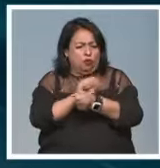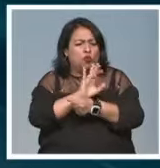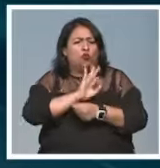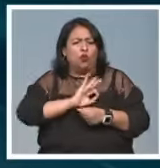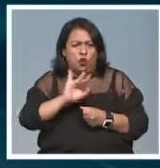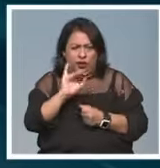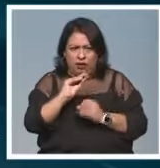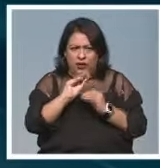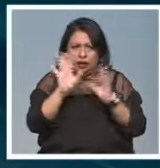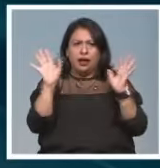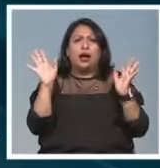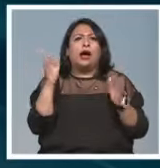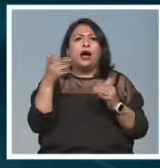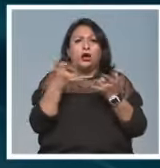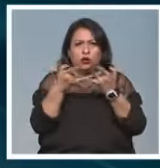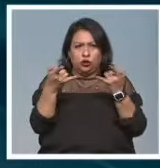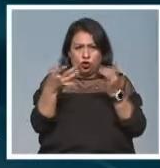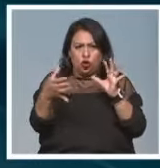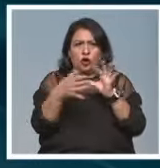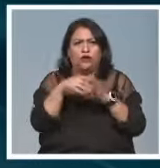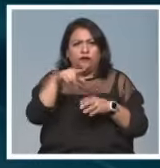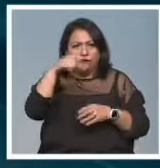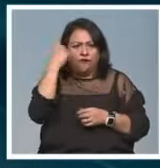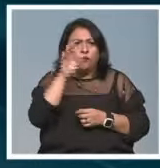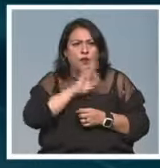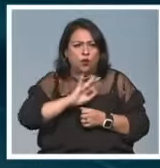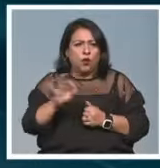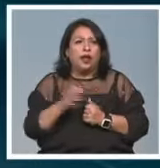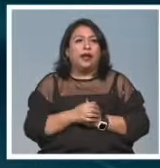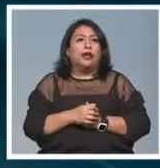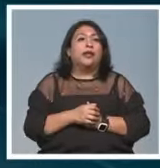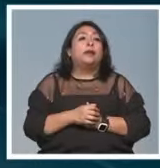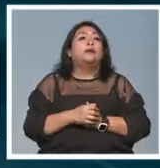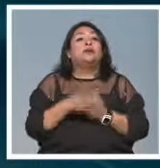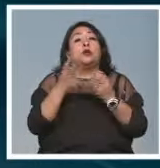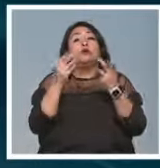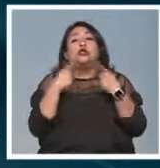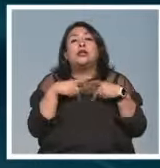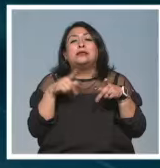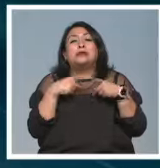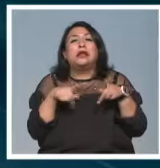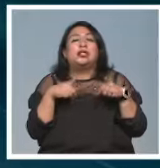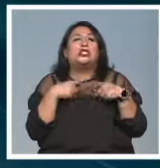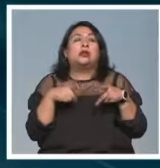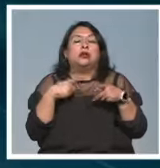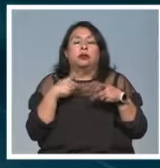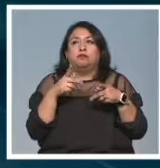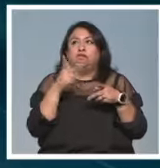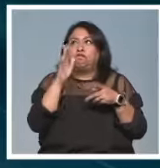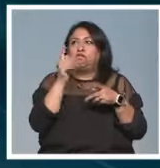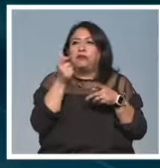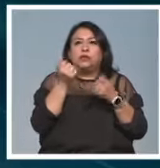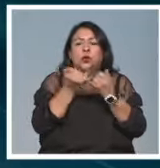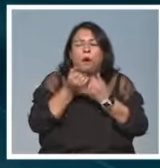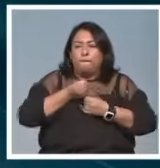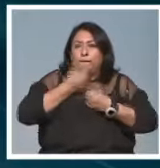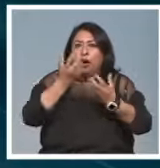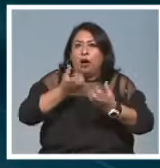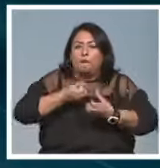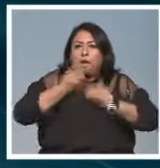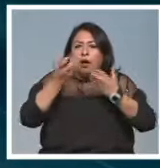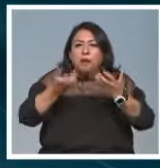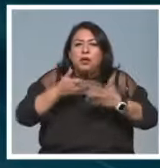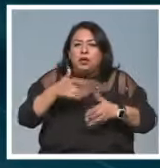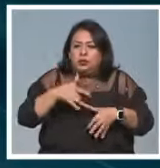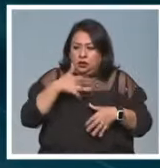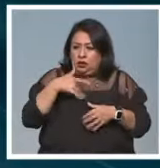and very, yes, simple, yes, stories. So for a lot of people, it's quite cathartic. Yes. At the end of the show, they feel like